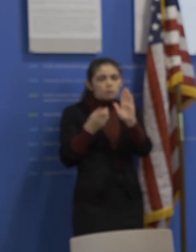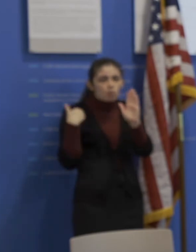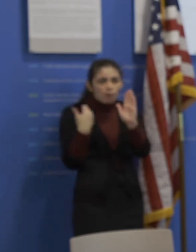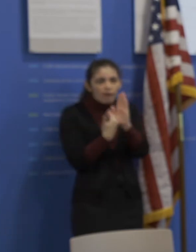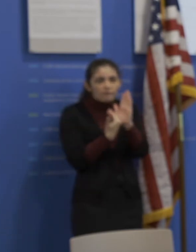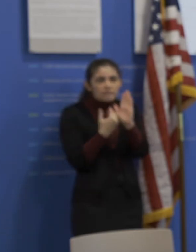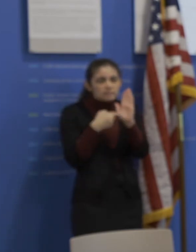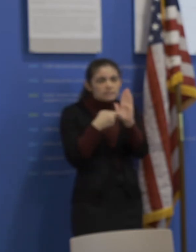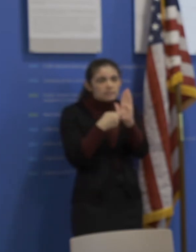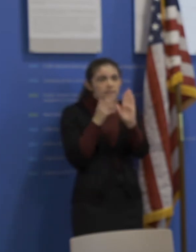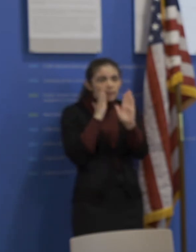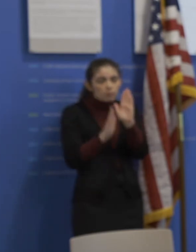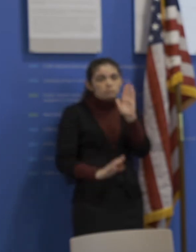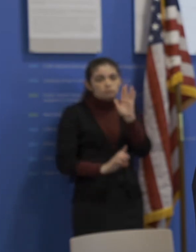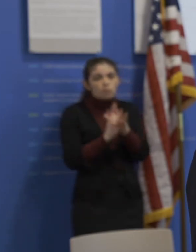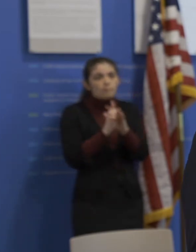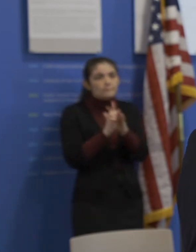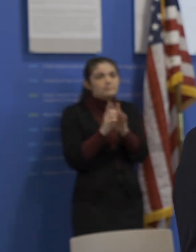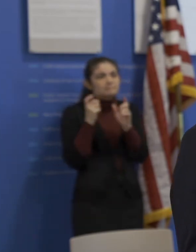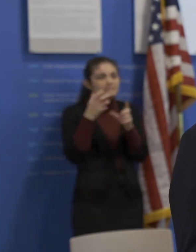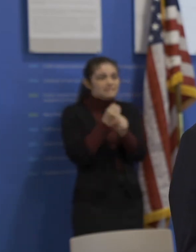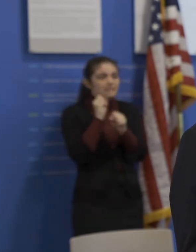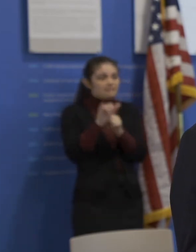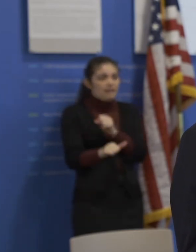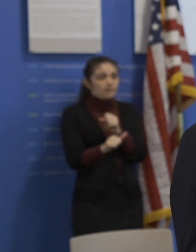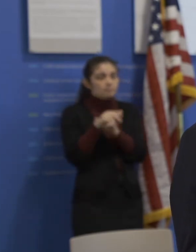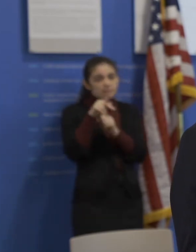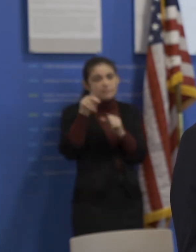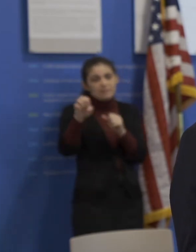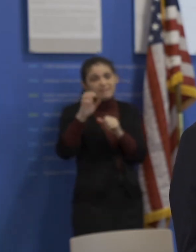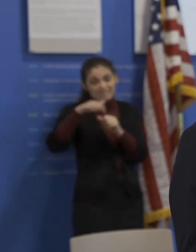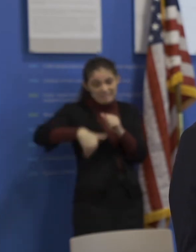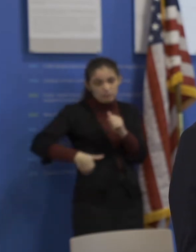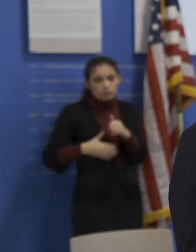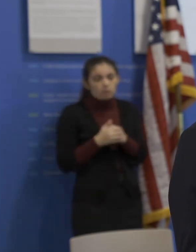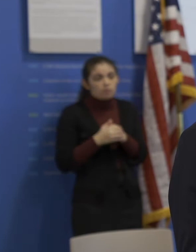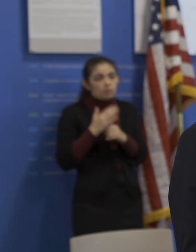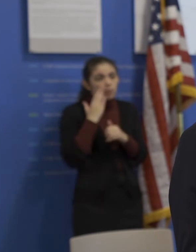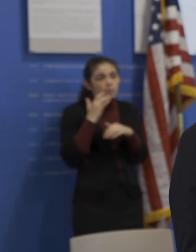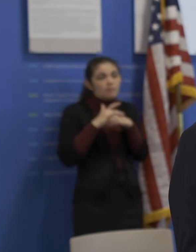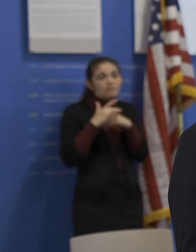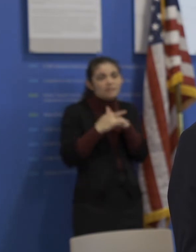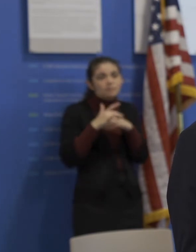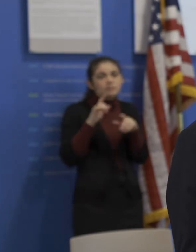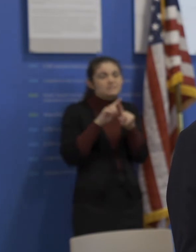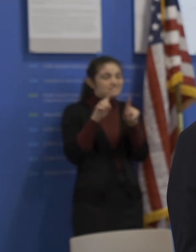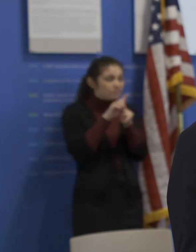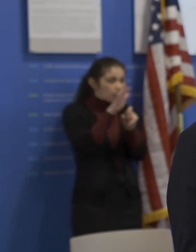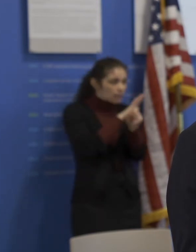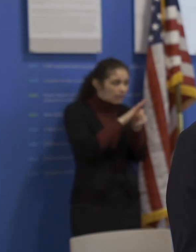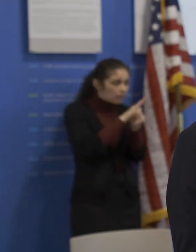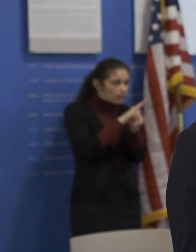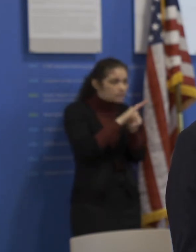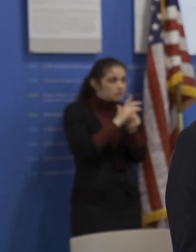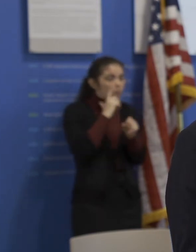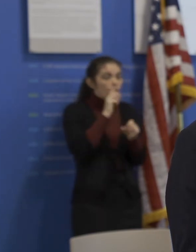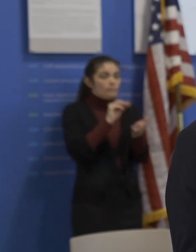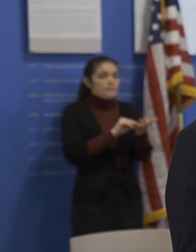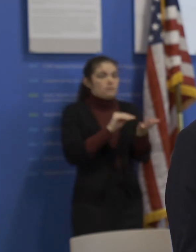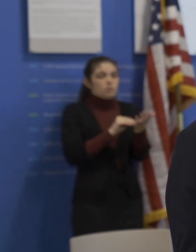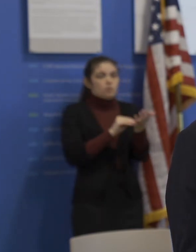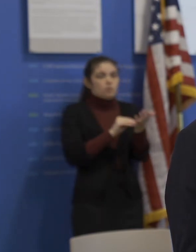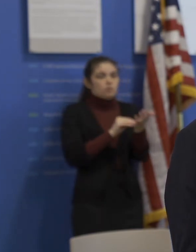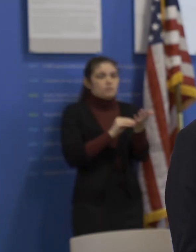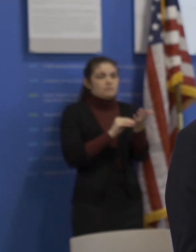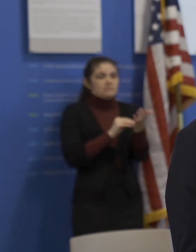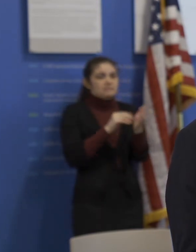arrived. And Woodmere firefighters will retrieve the equipment later and make them available to nearby medical centers. Boxes